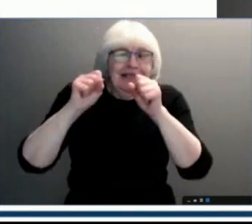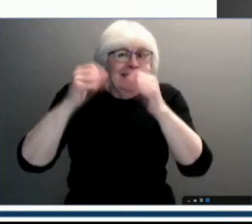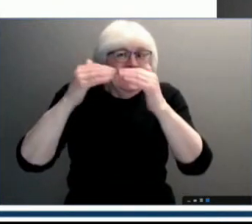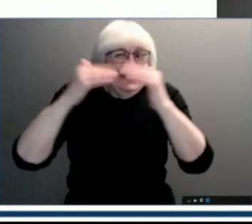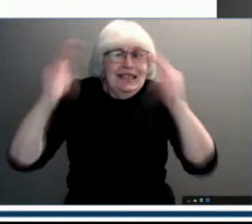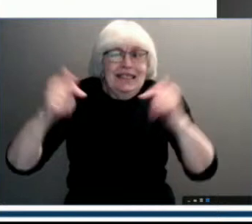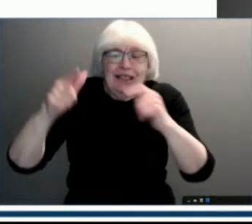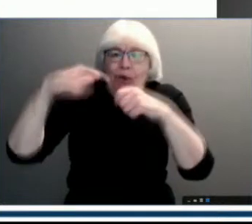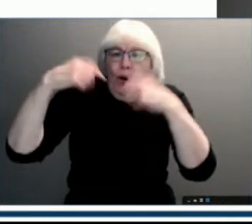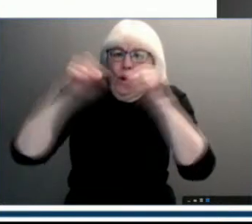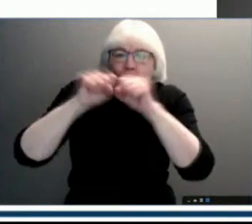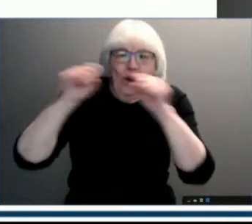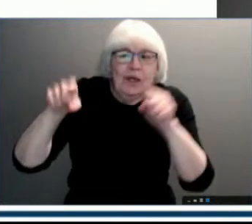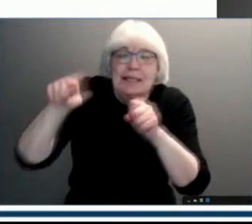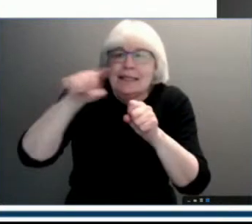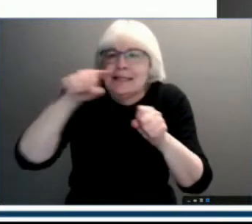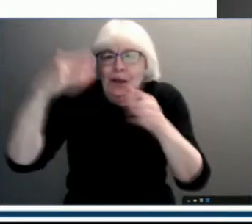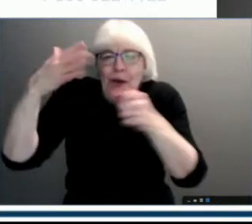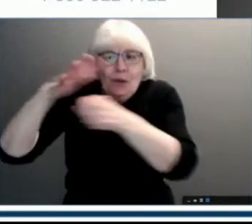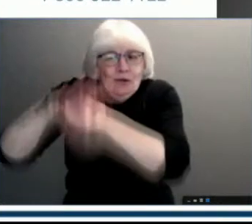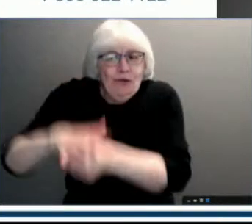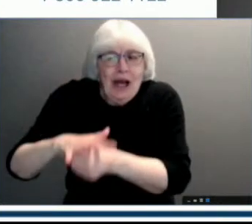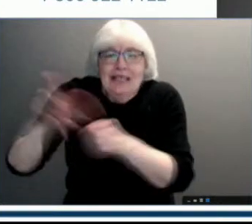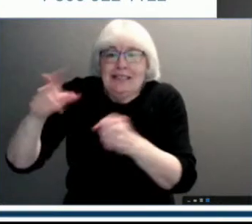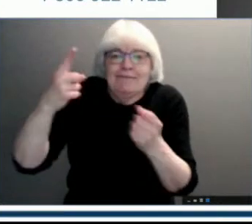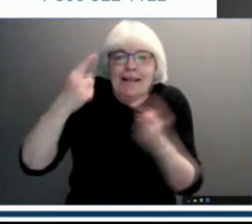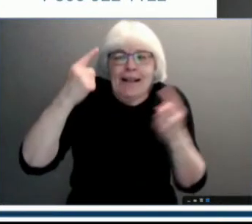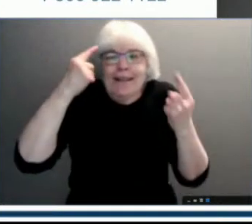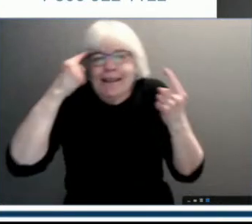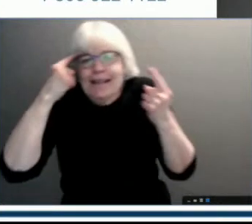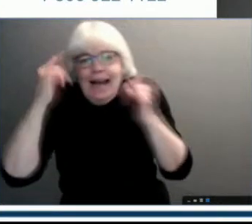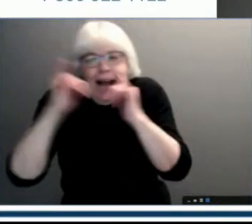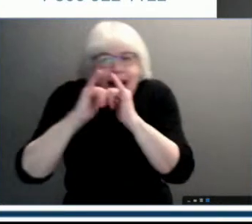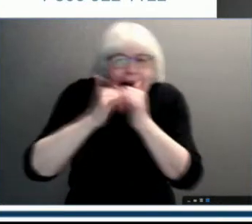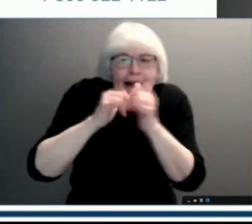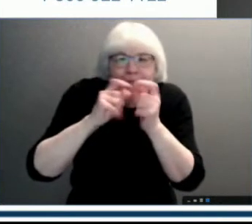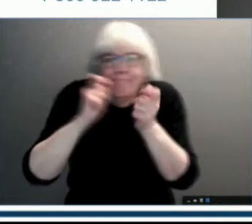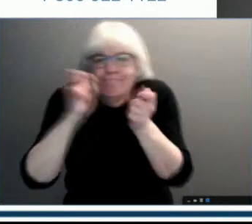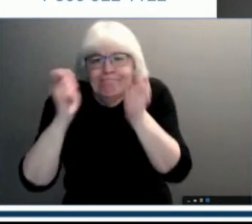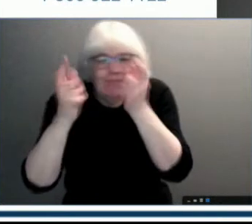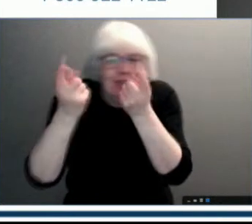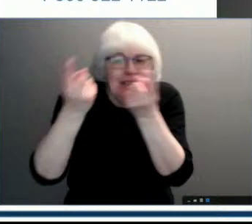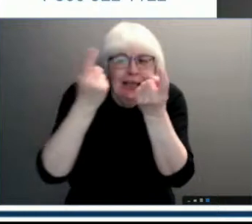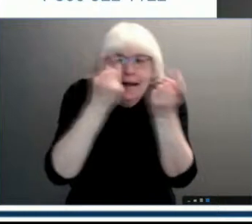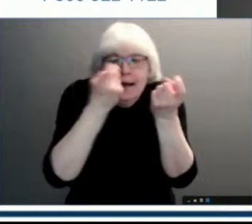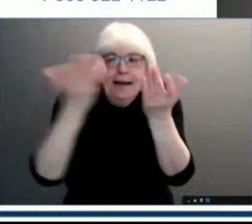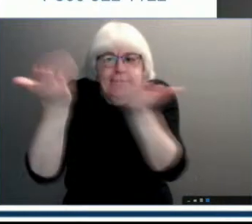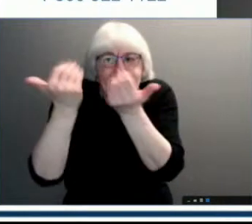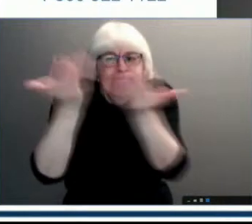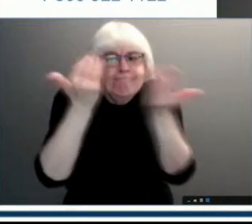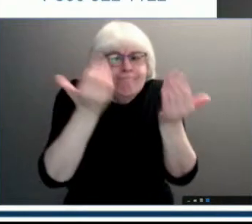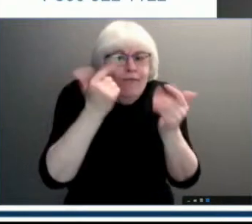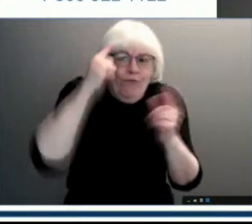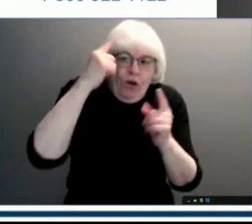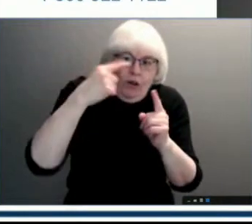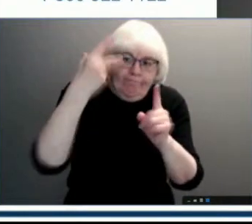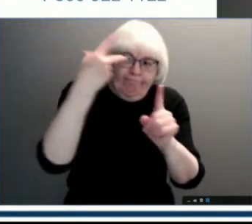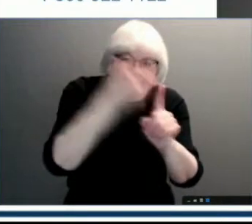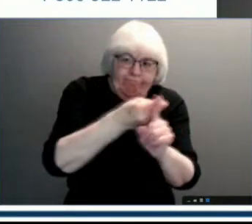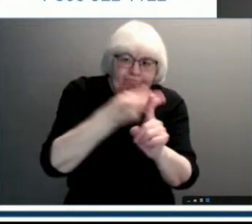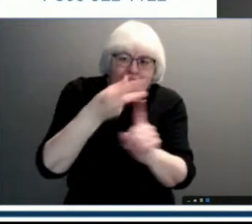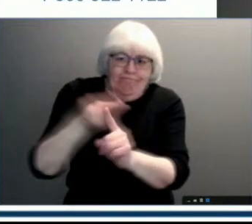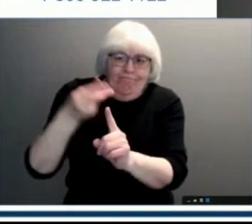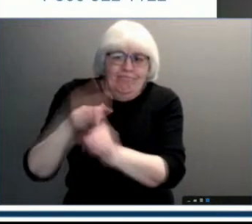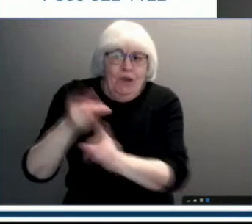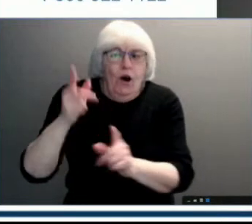different ways to run clinics, we know we need more immunizers no matter what. We also need people with different skills to